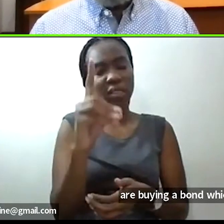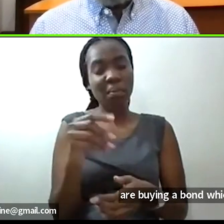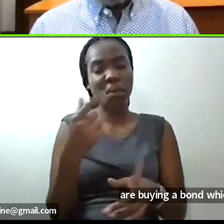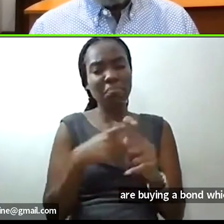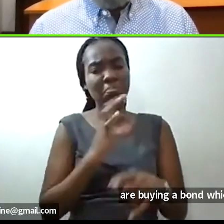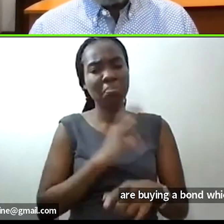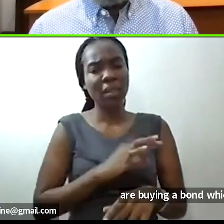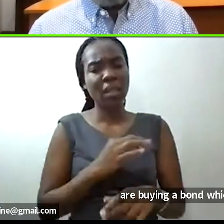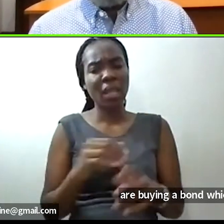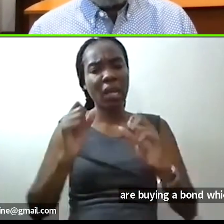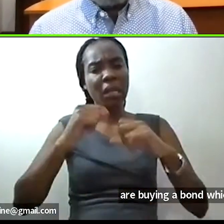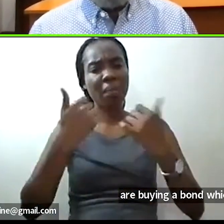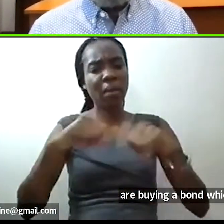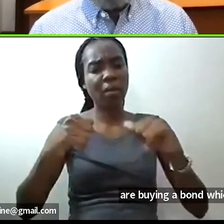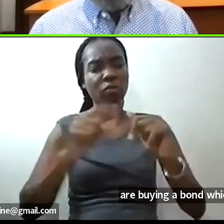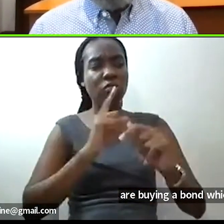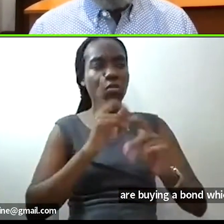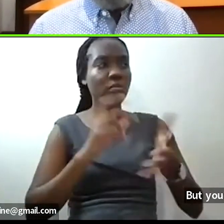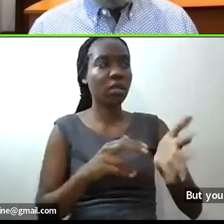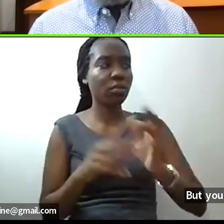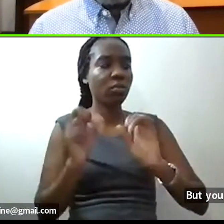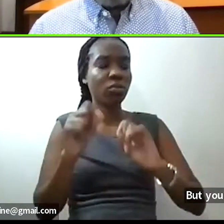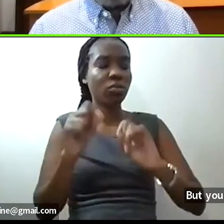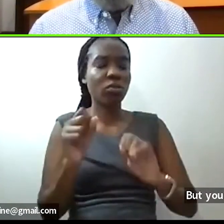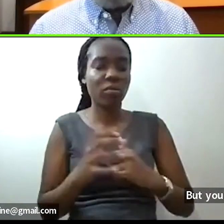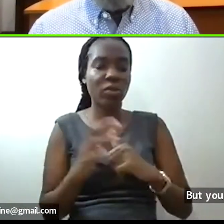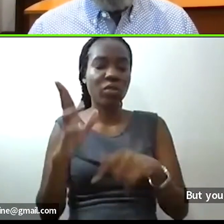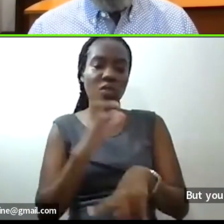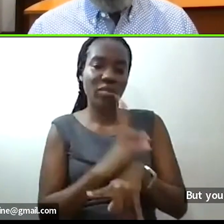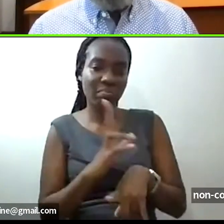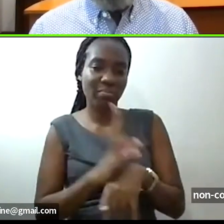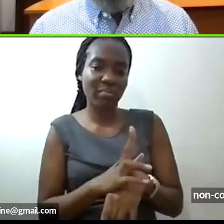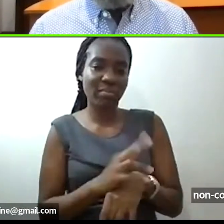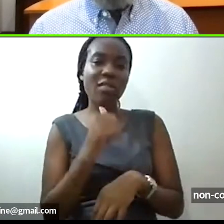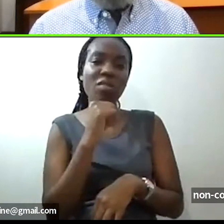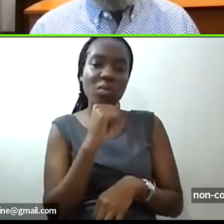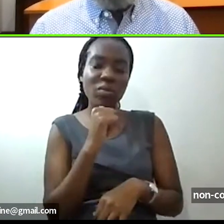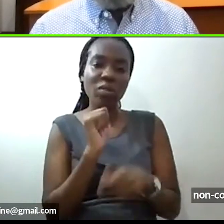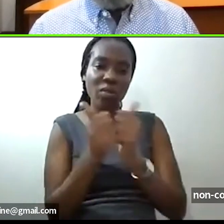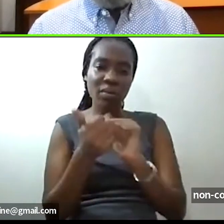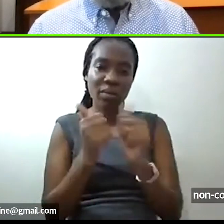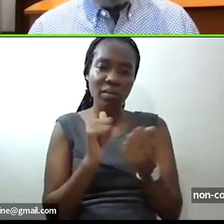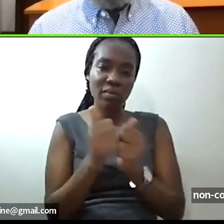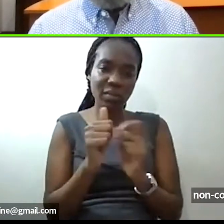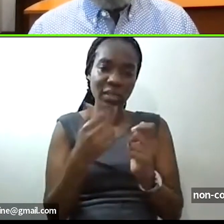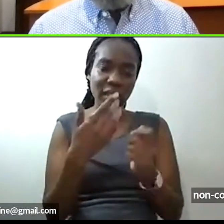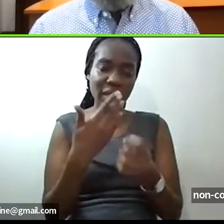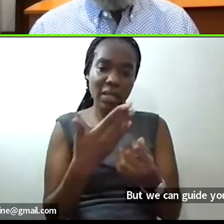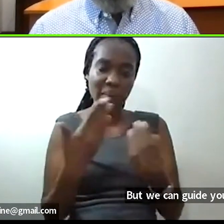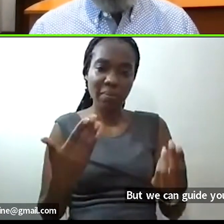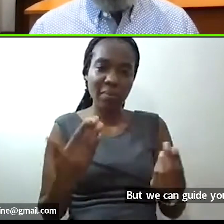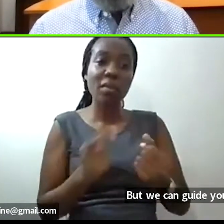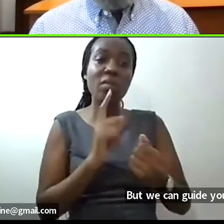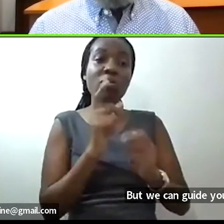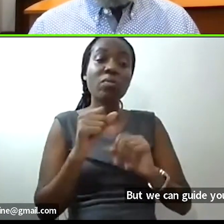called a non-competitive interest rate. But we can guide you. That's where we come in and tell you the bond that is coming